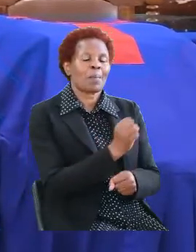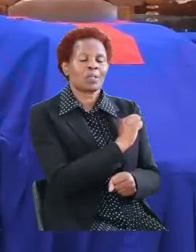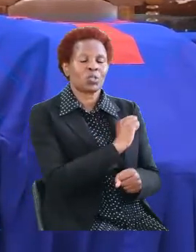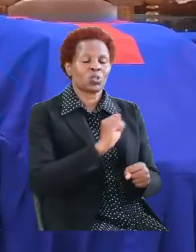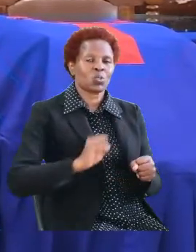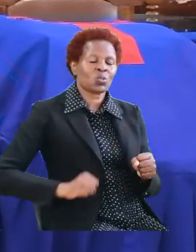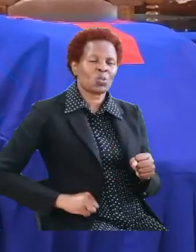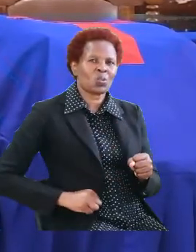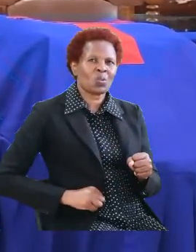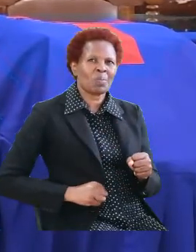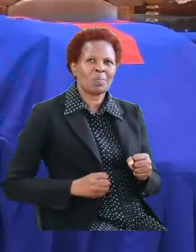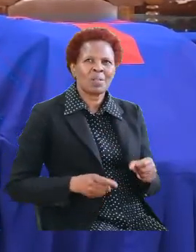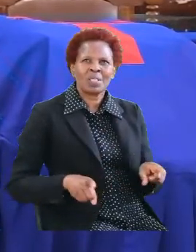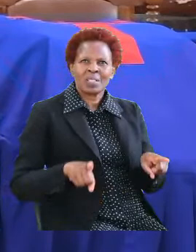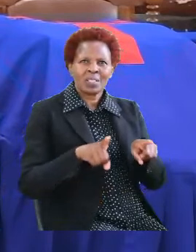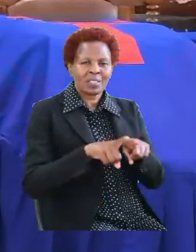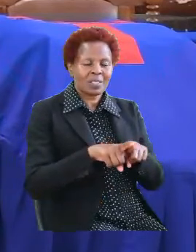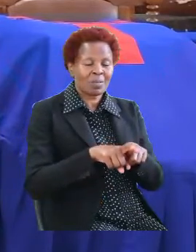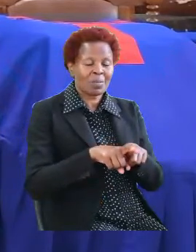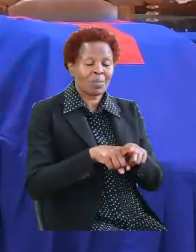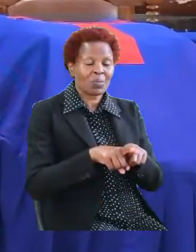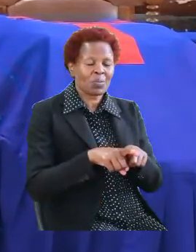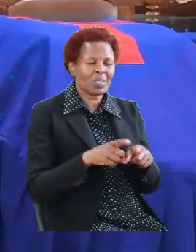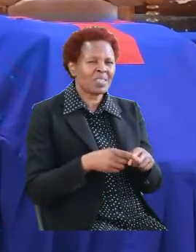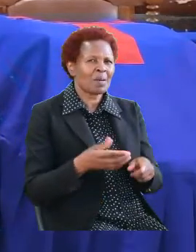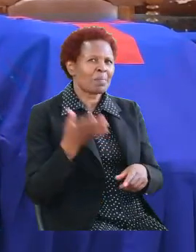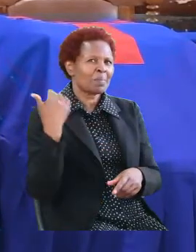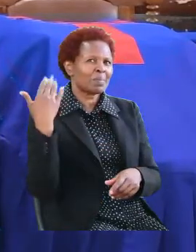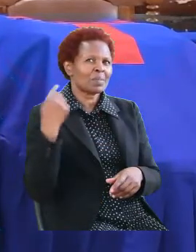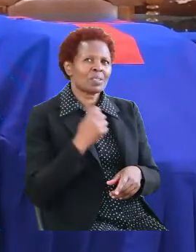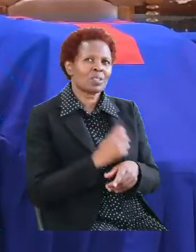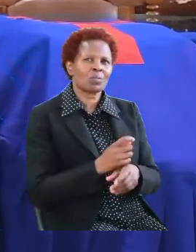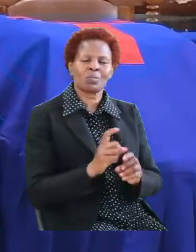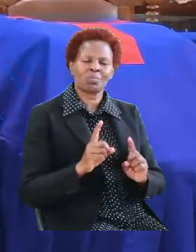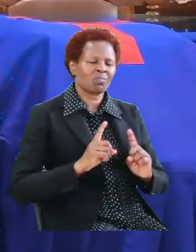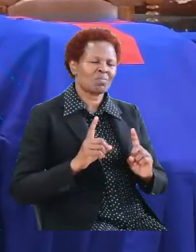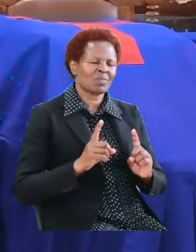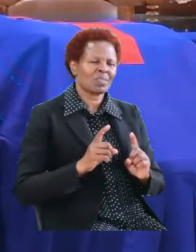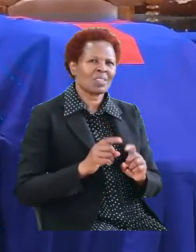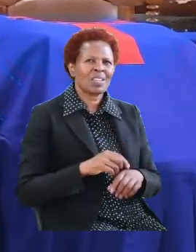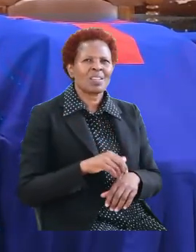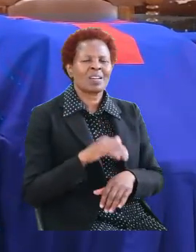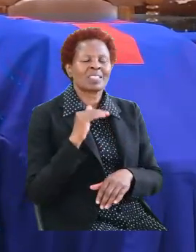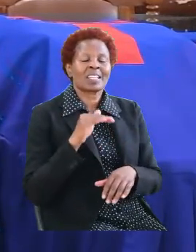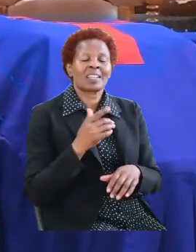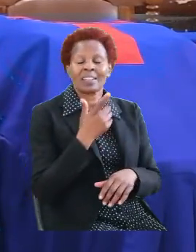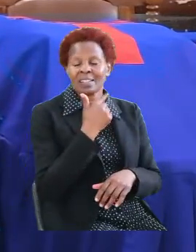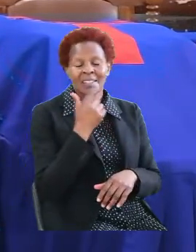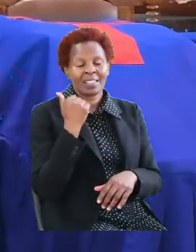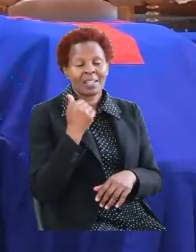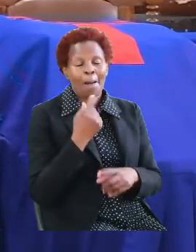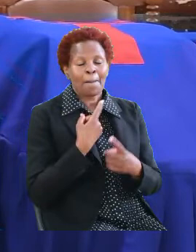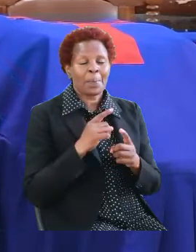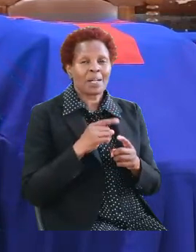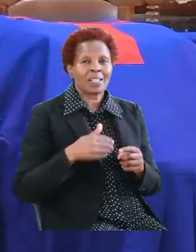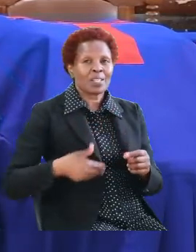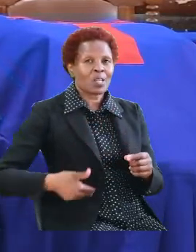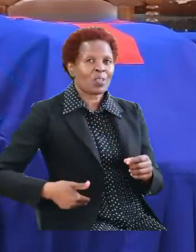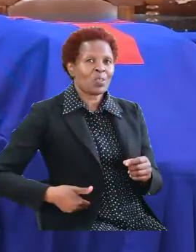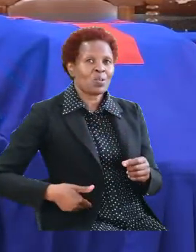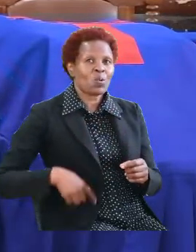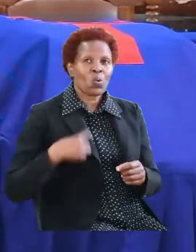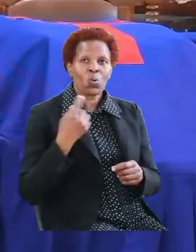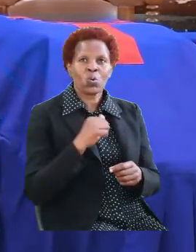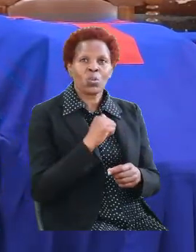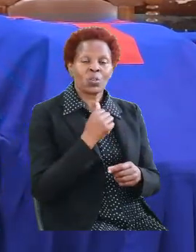even equal to what King Solomon had done. And so they were crying. Yet the young men who had not seen the